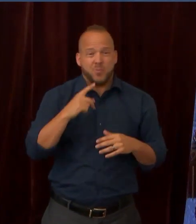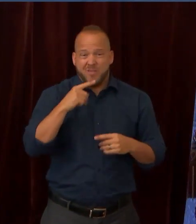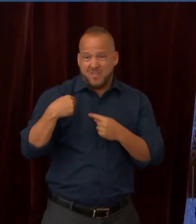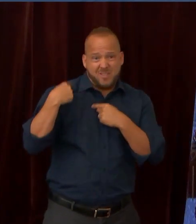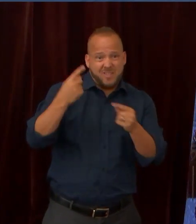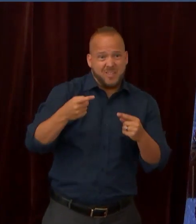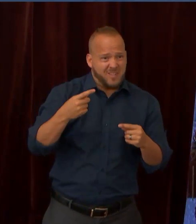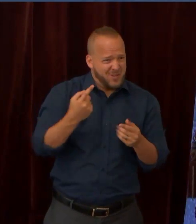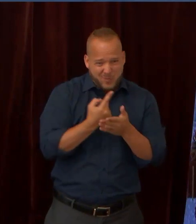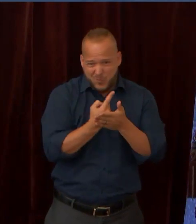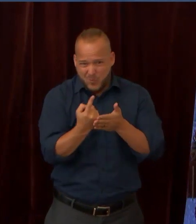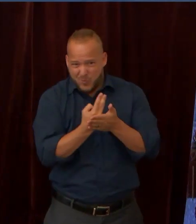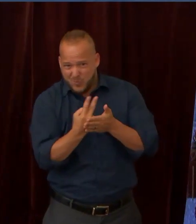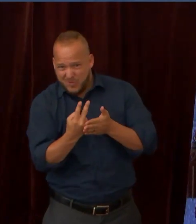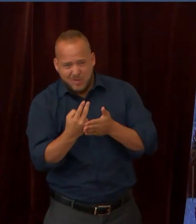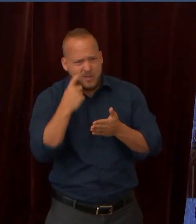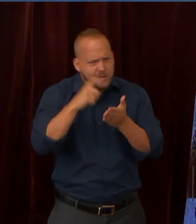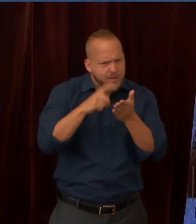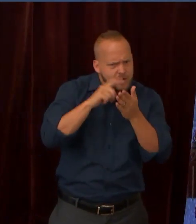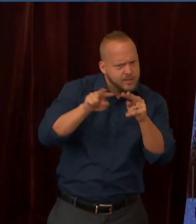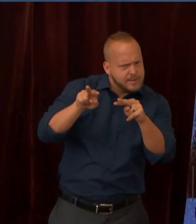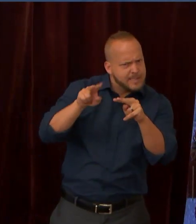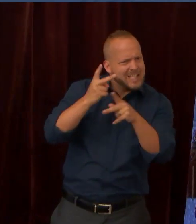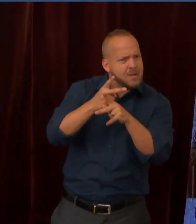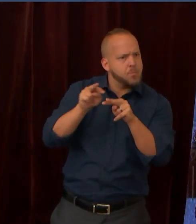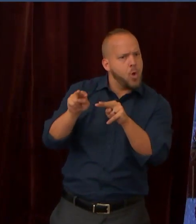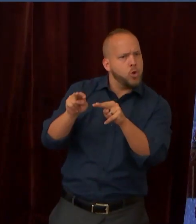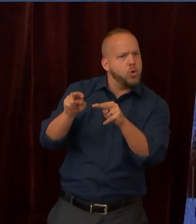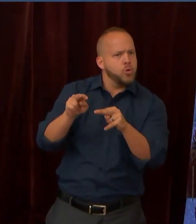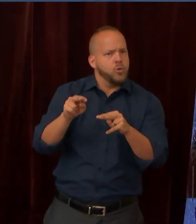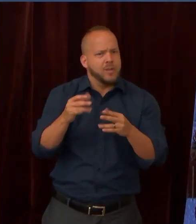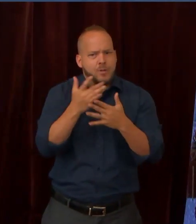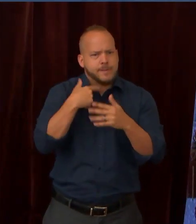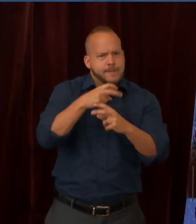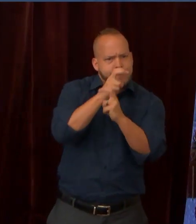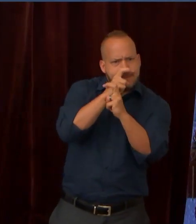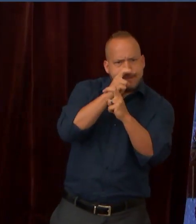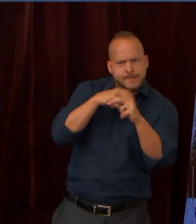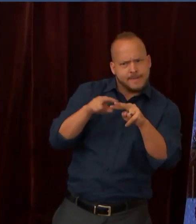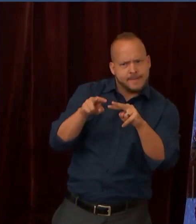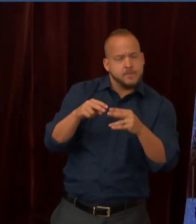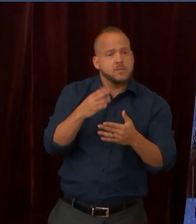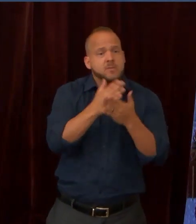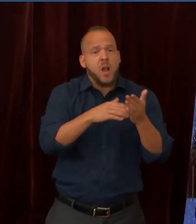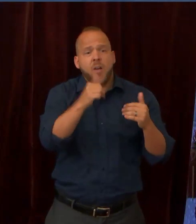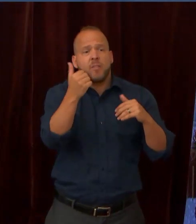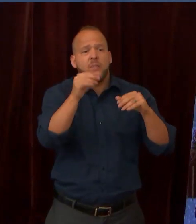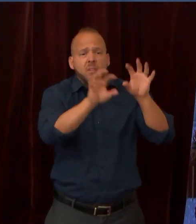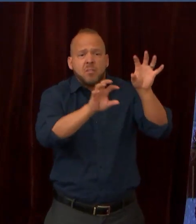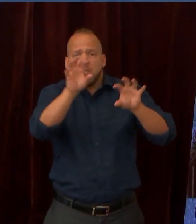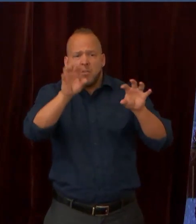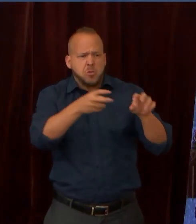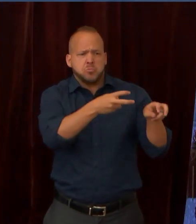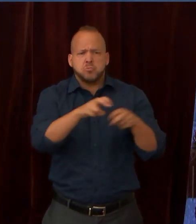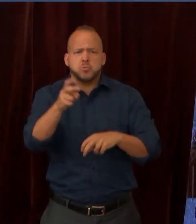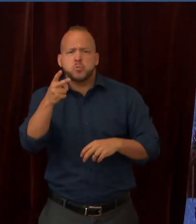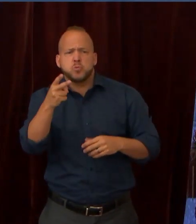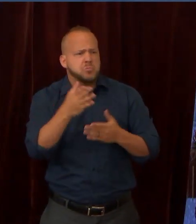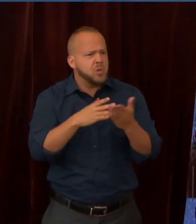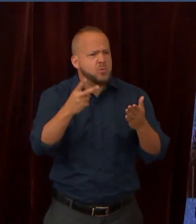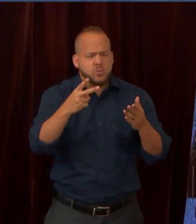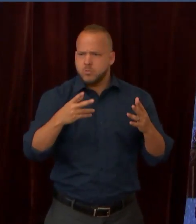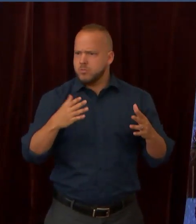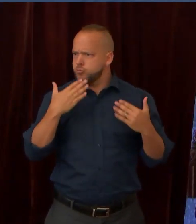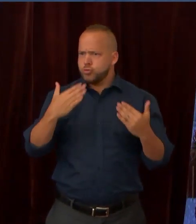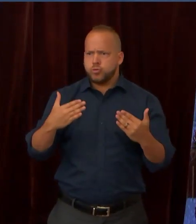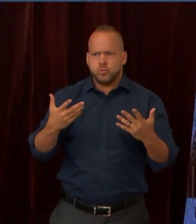we now have got 24 of our counties that have gone to phase 2. I may note that we have now taken a big